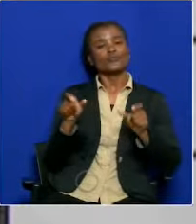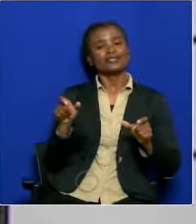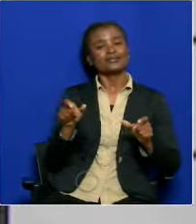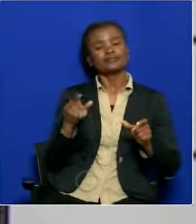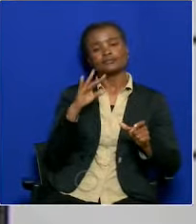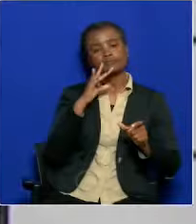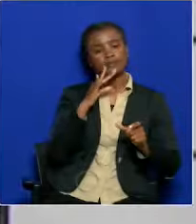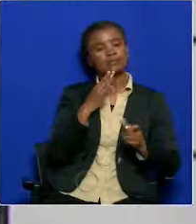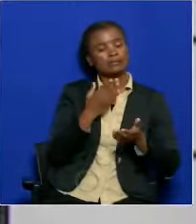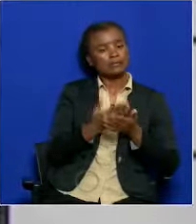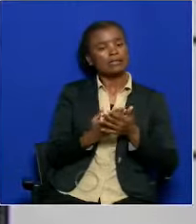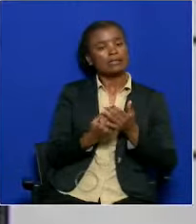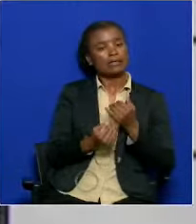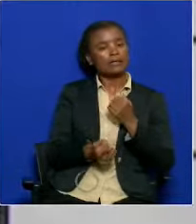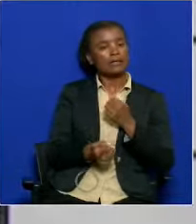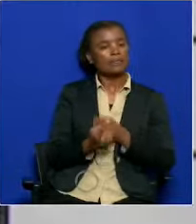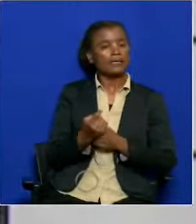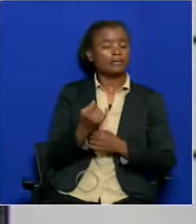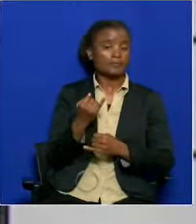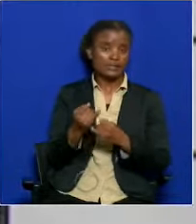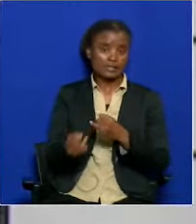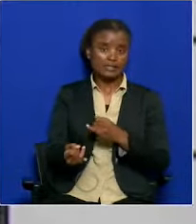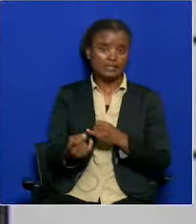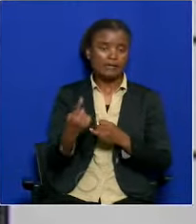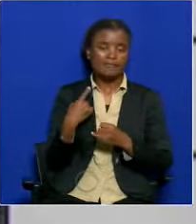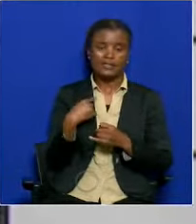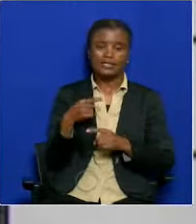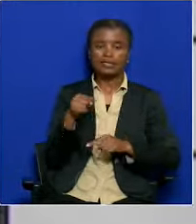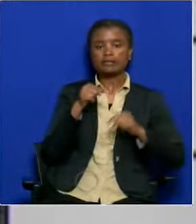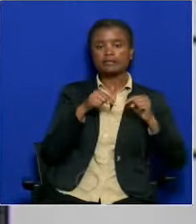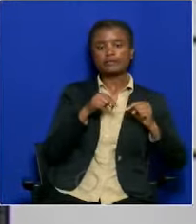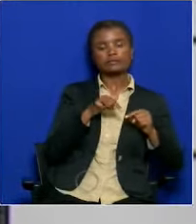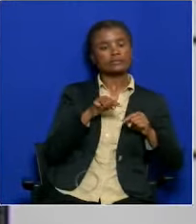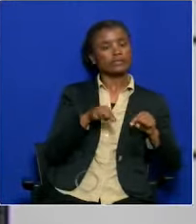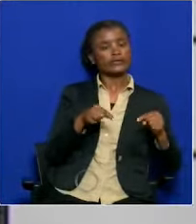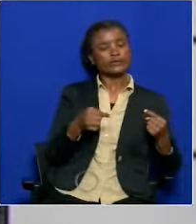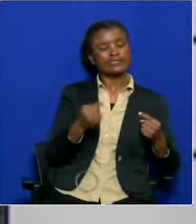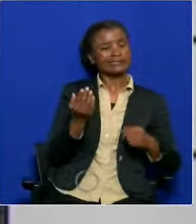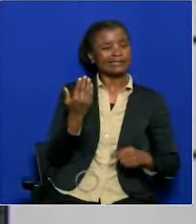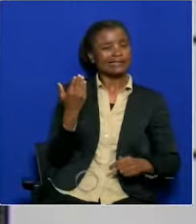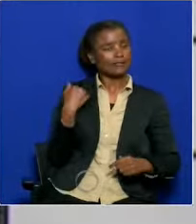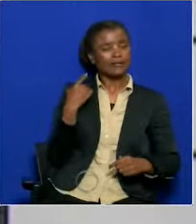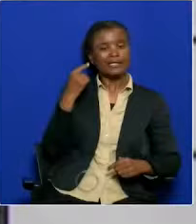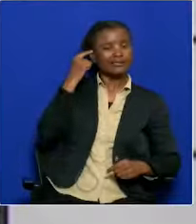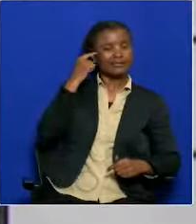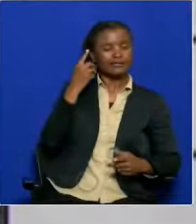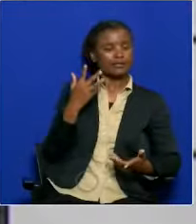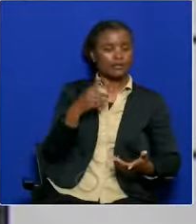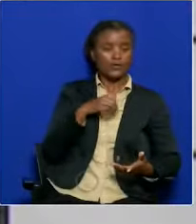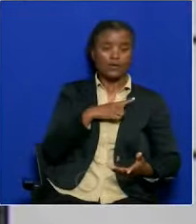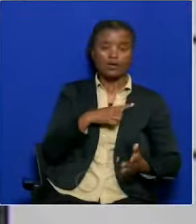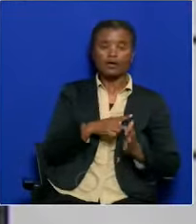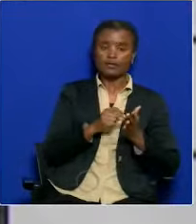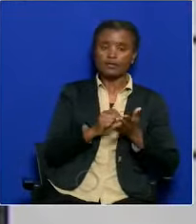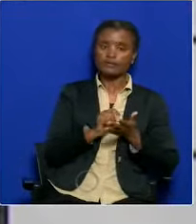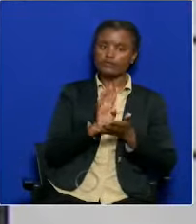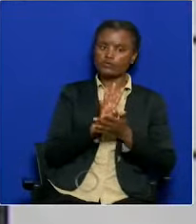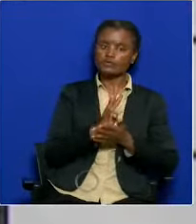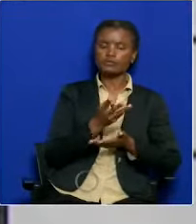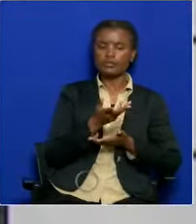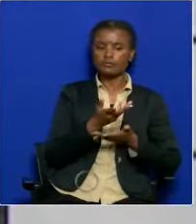reverse that. I couldn't think about that time. I knew I spoken to him on the 14th. He's a friend. I